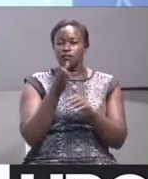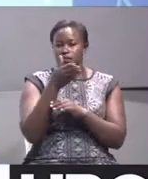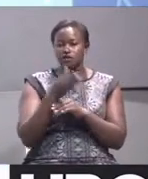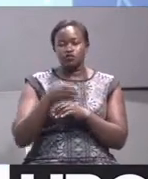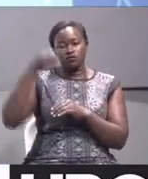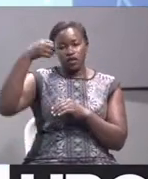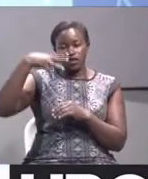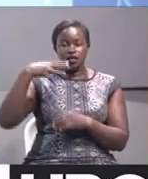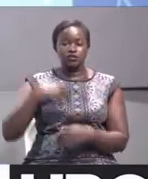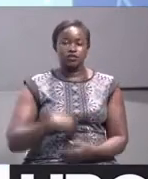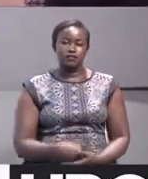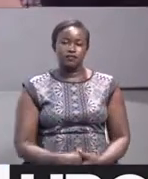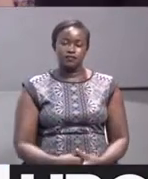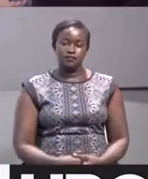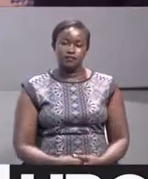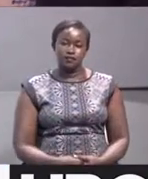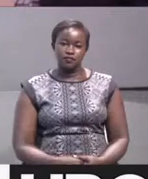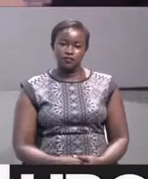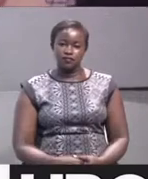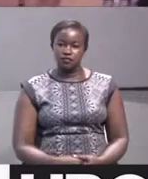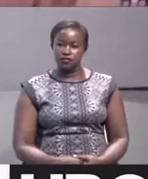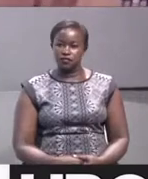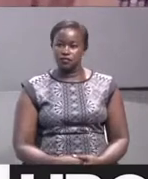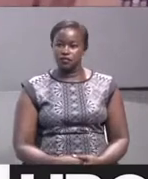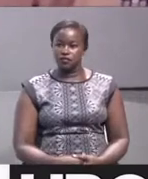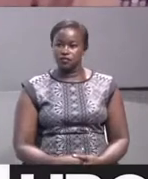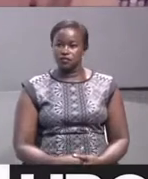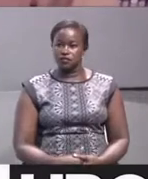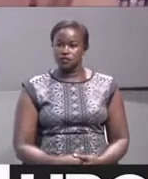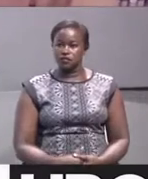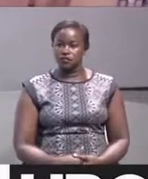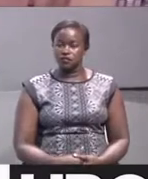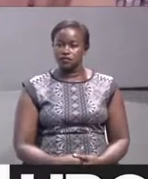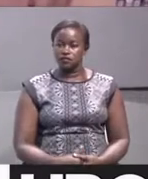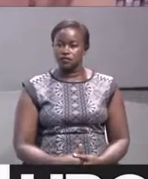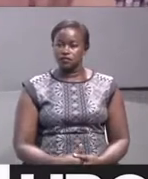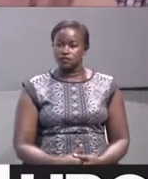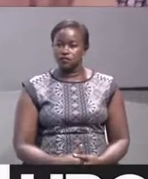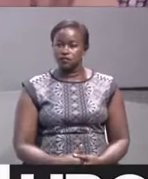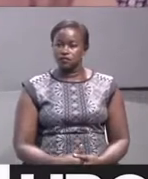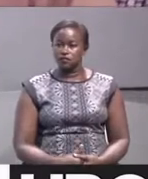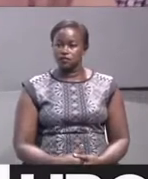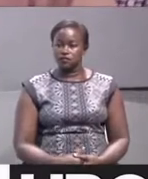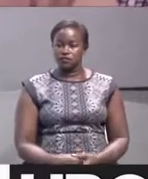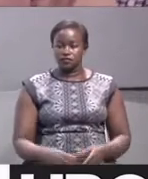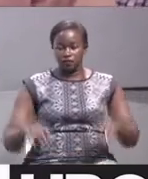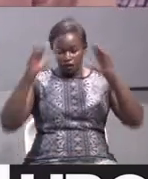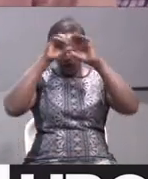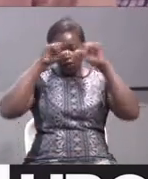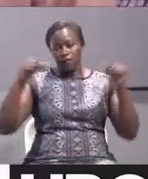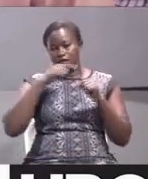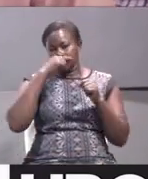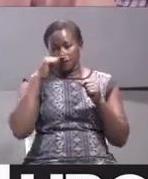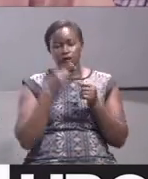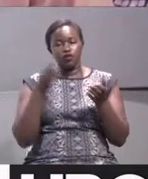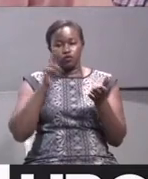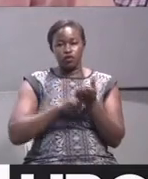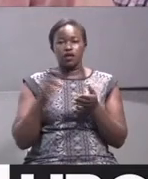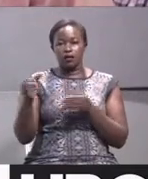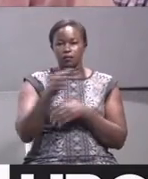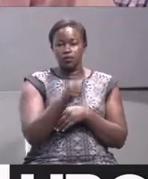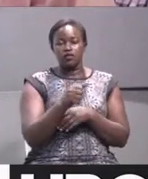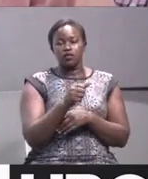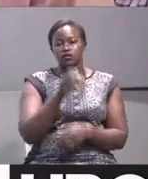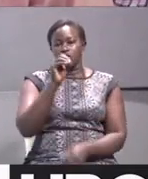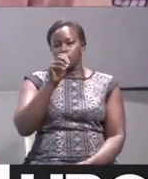Energy. Okasai, we are excited to have you back. President Museveni has reappointed Okasai